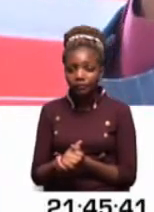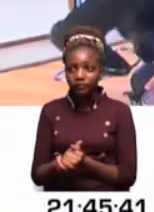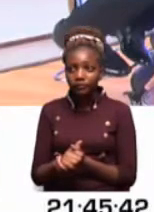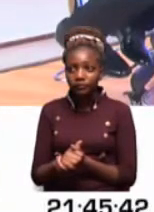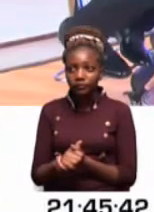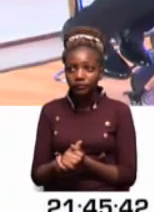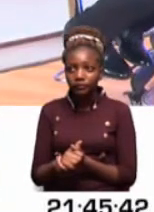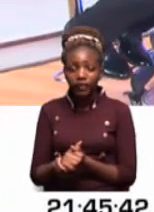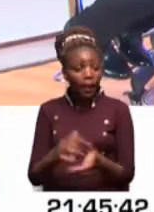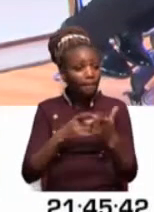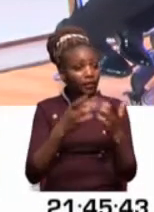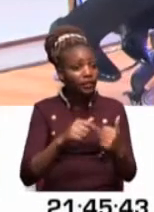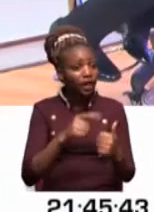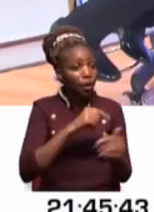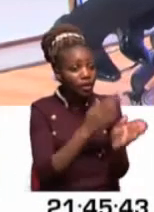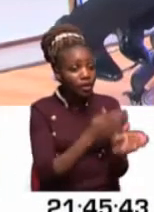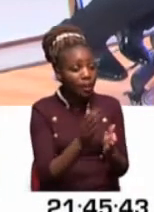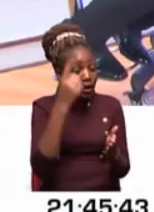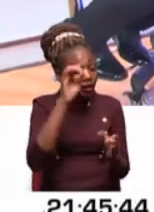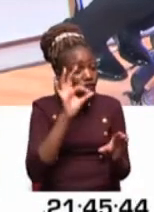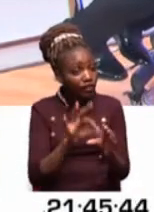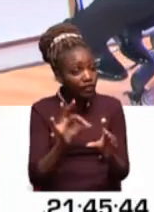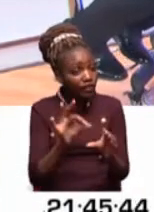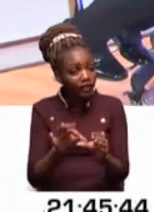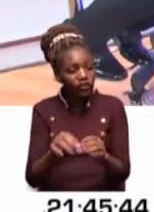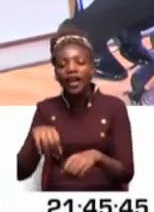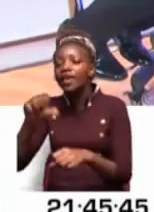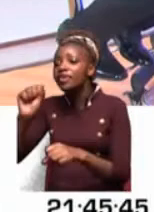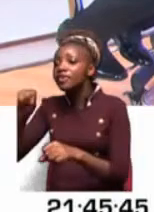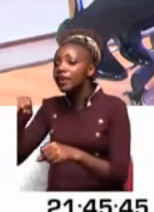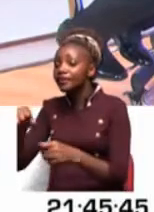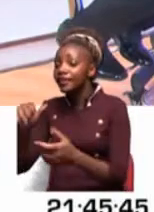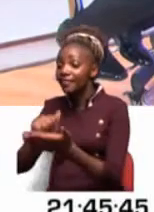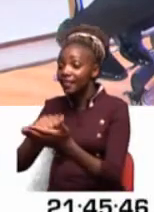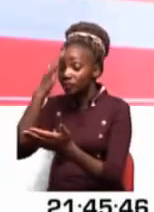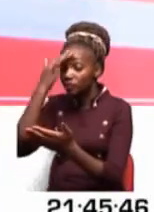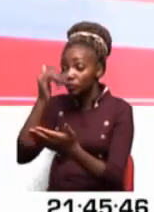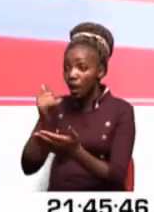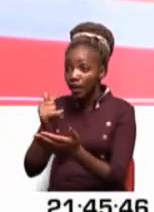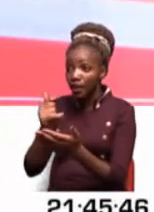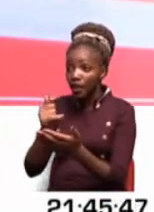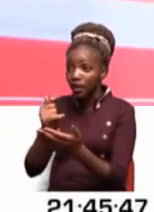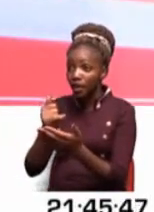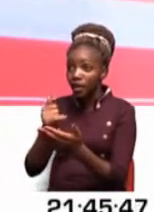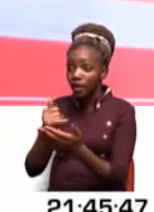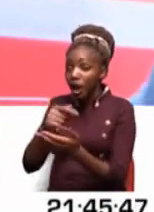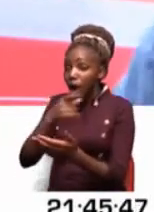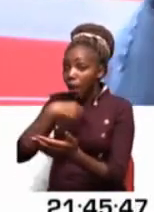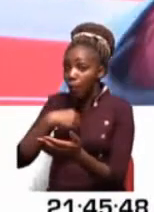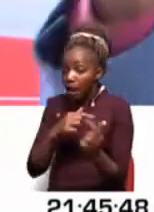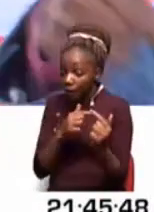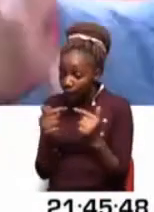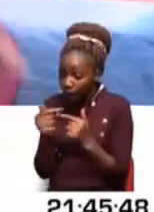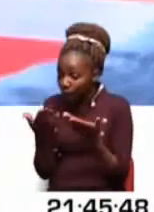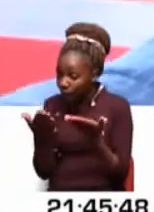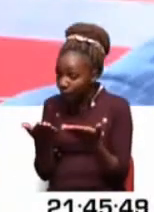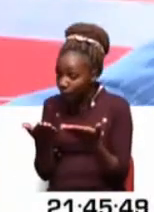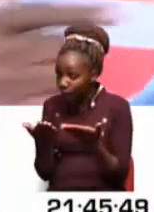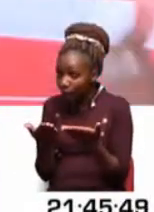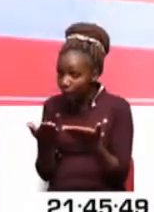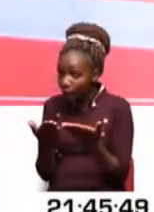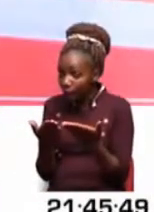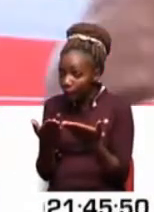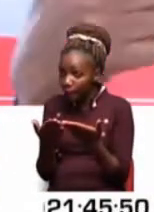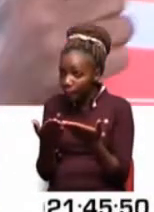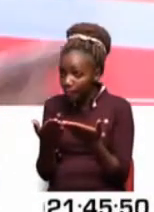in an electioneering period. Unfortunately, and that is why one of the discomfort within some quarters. Mm-hmm. The issue is that needs to be done, and